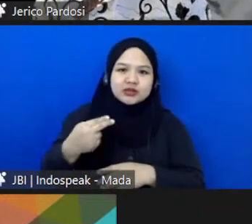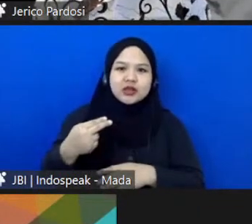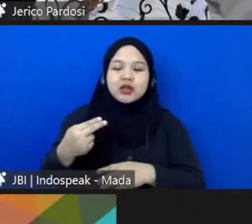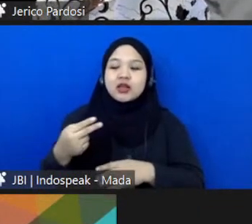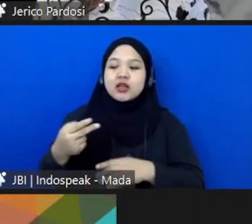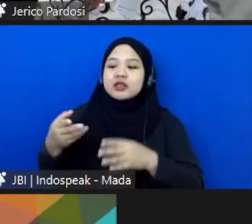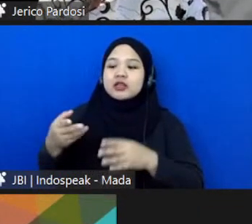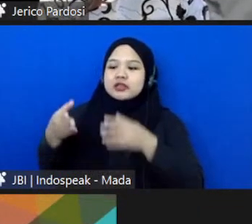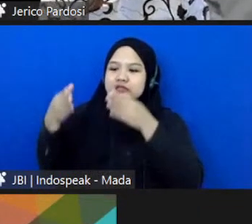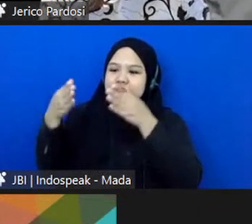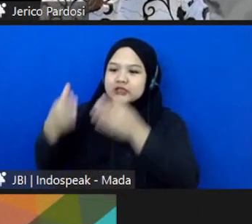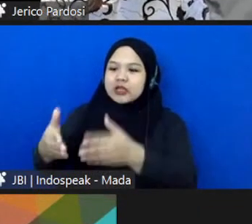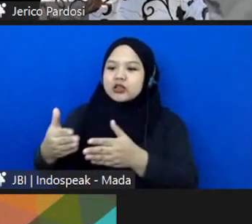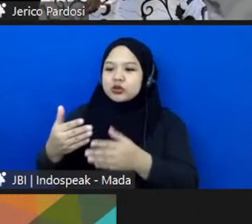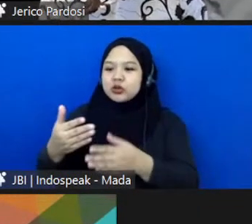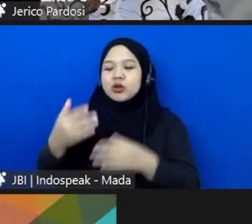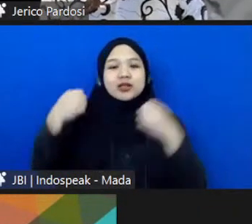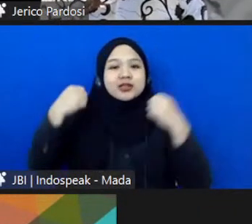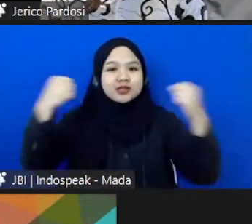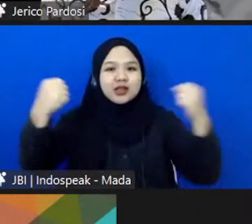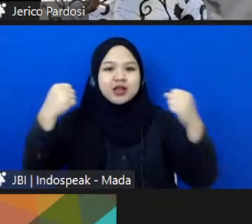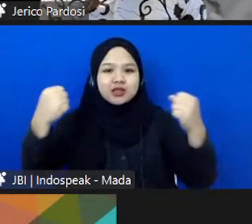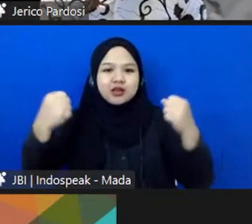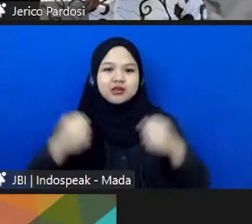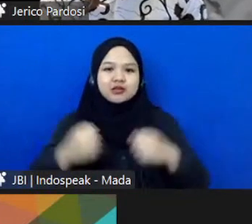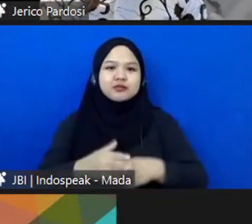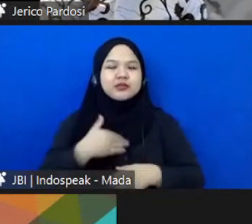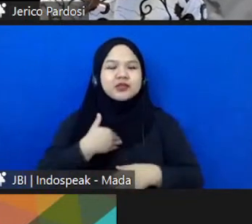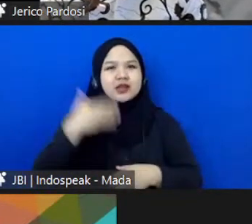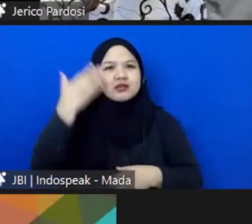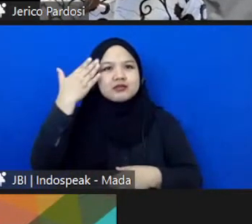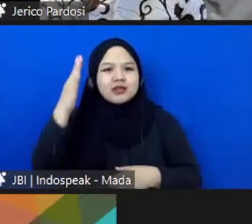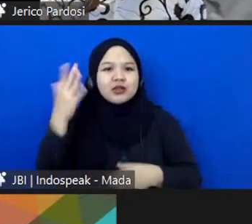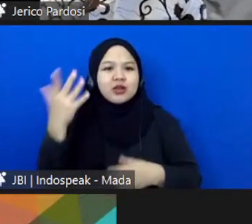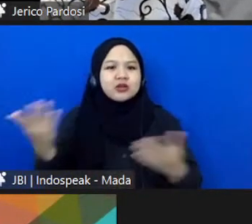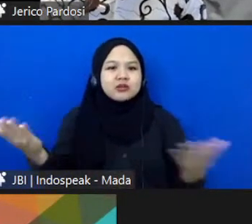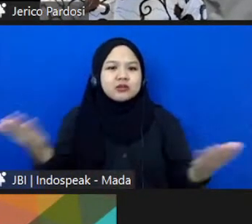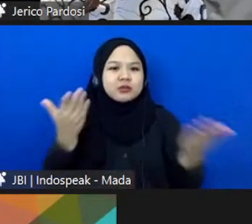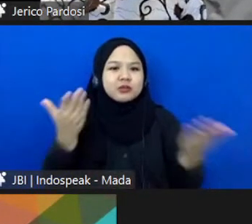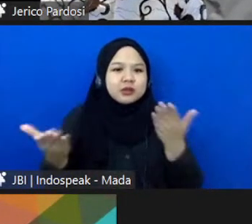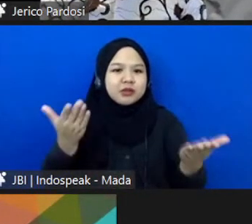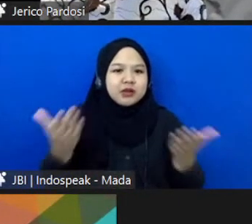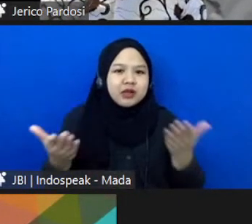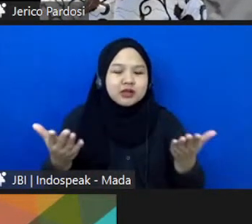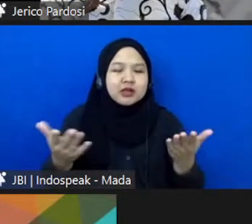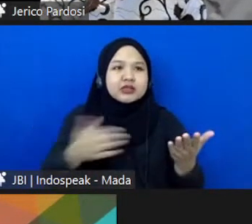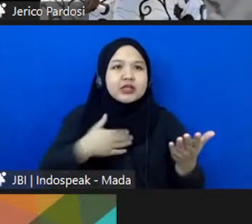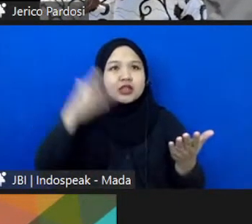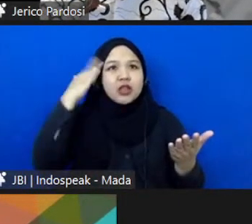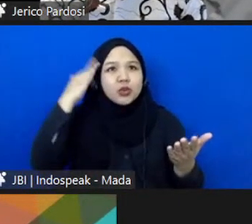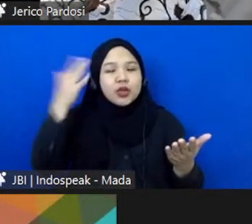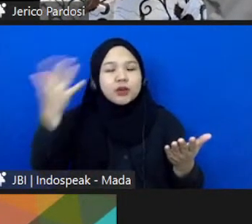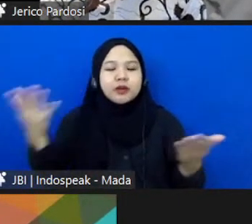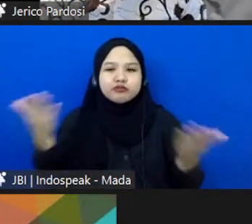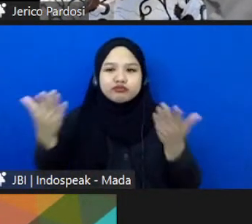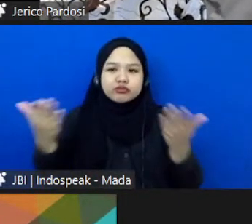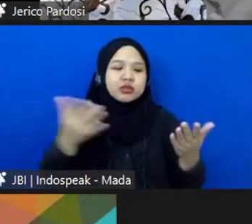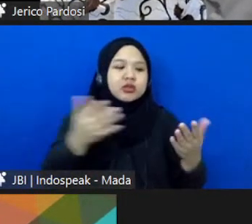what I know about the differences between psychiatry in contemporary Indonesia and what it was in the colonial